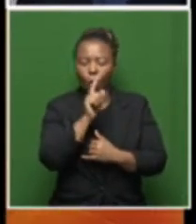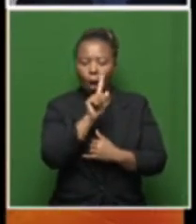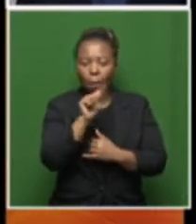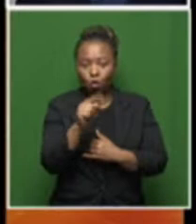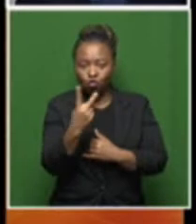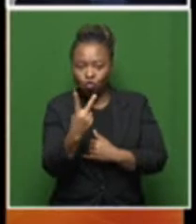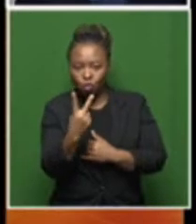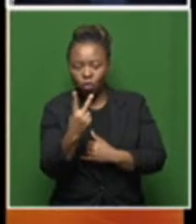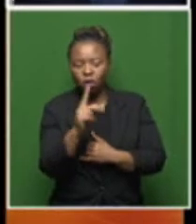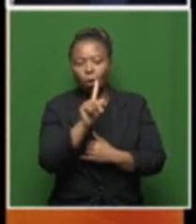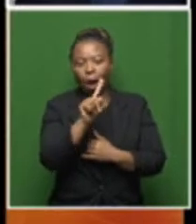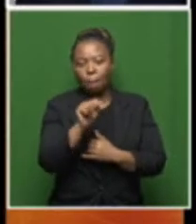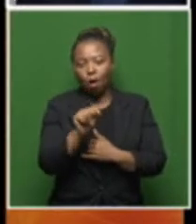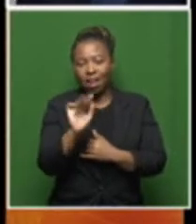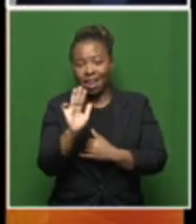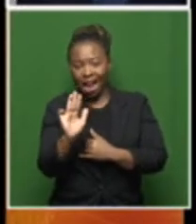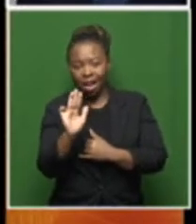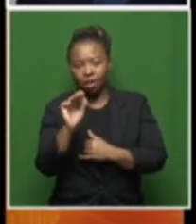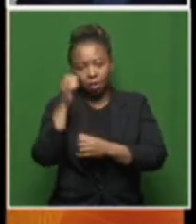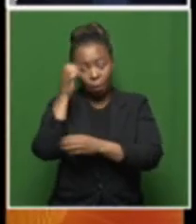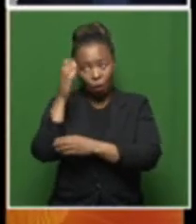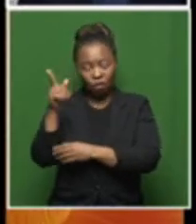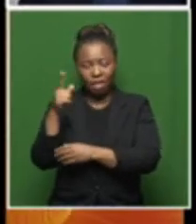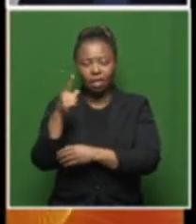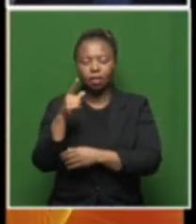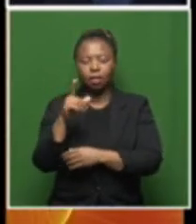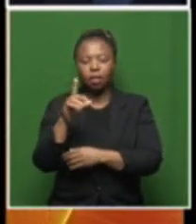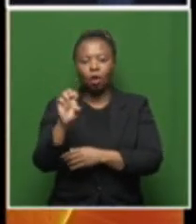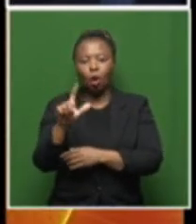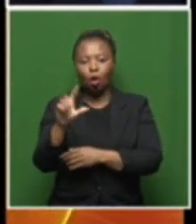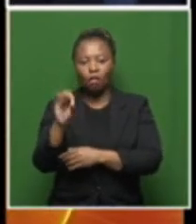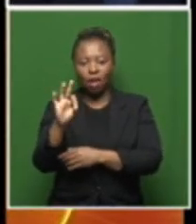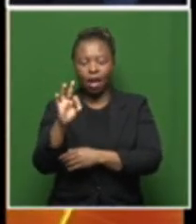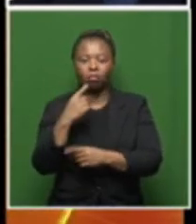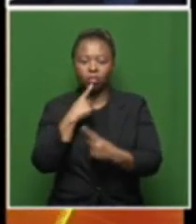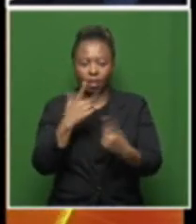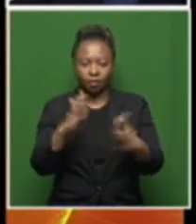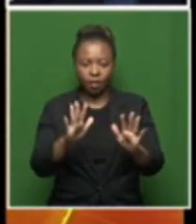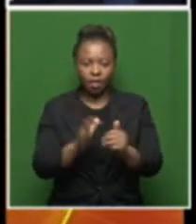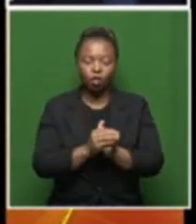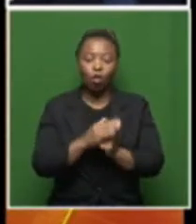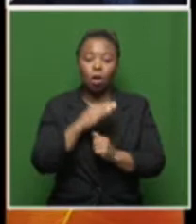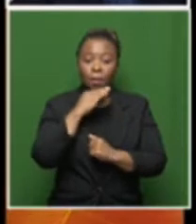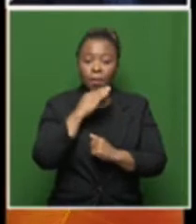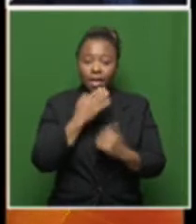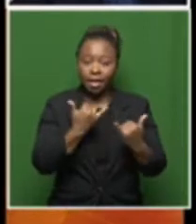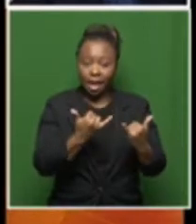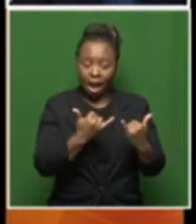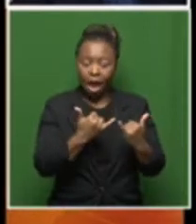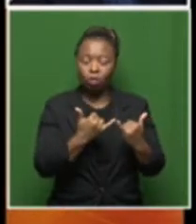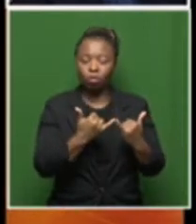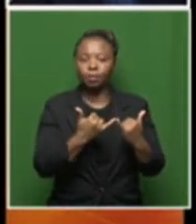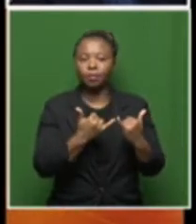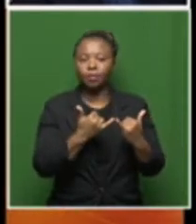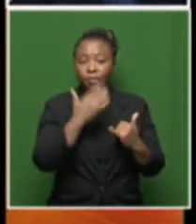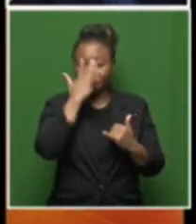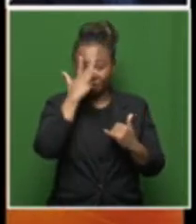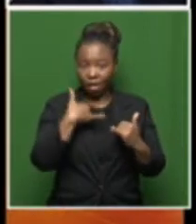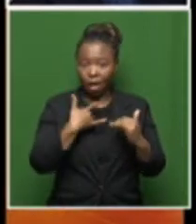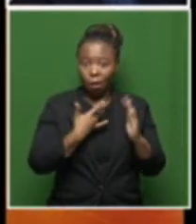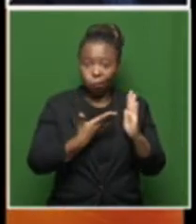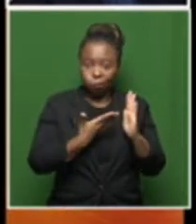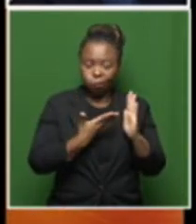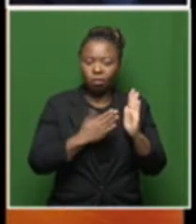or 1.19, as the Professor De Oliveira has indicated. And that is meaning that we are increasing our cases and we are in